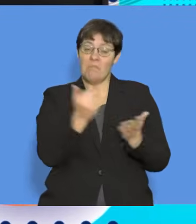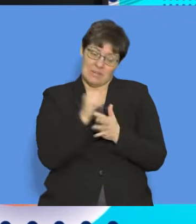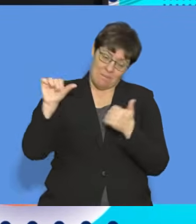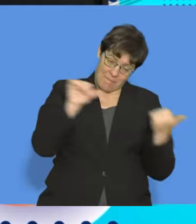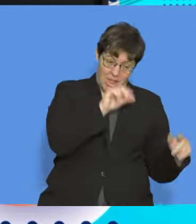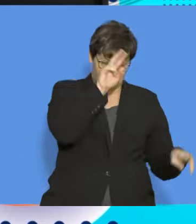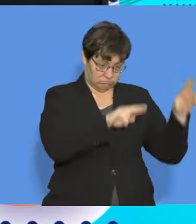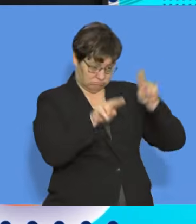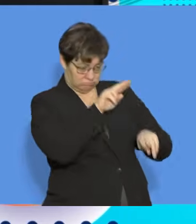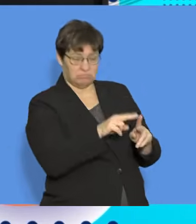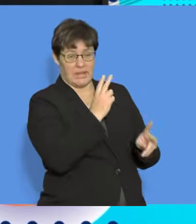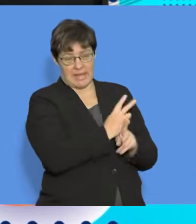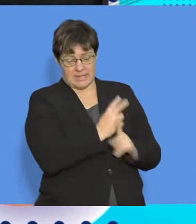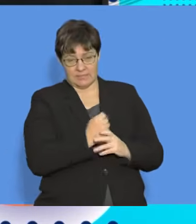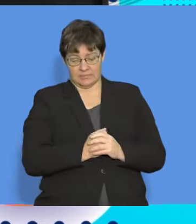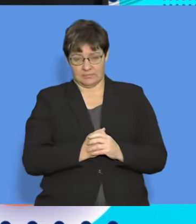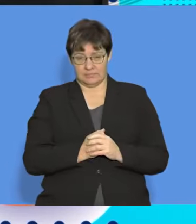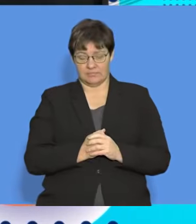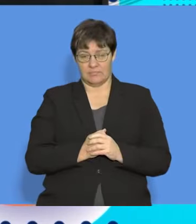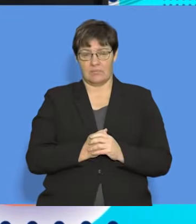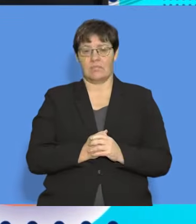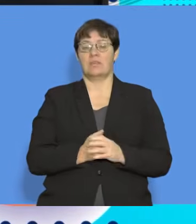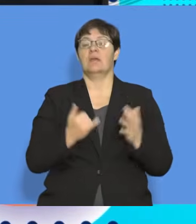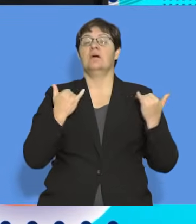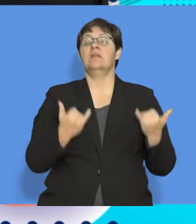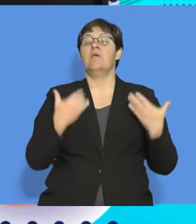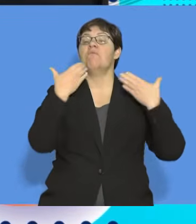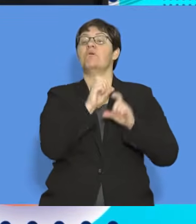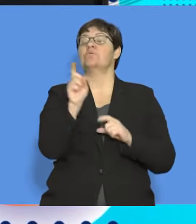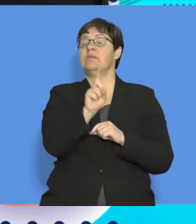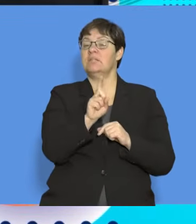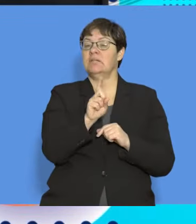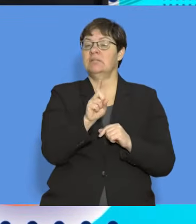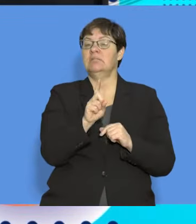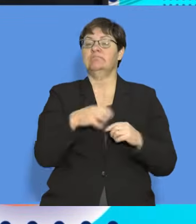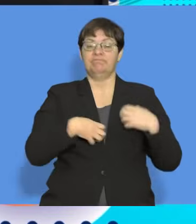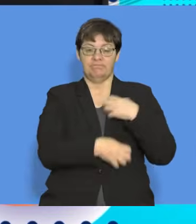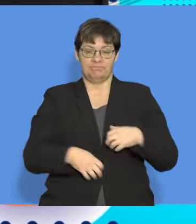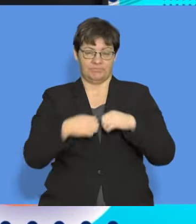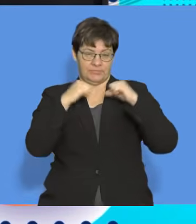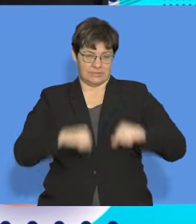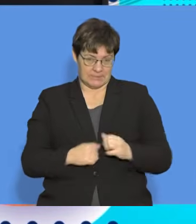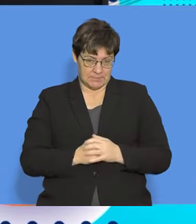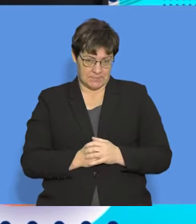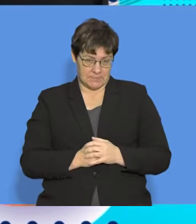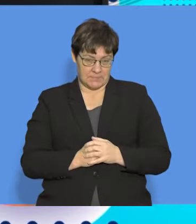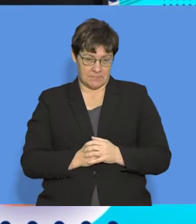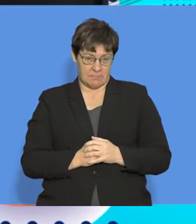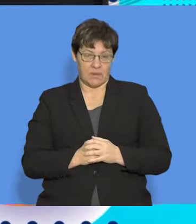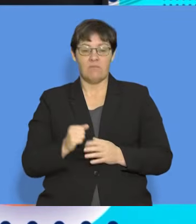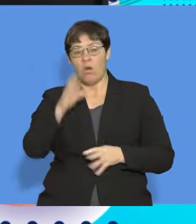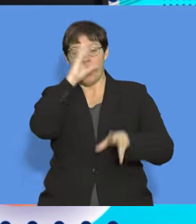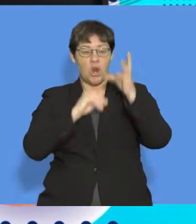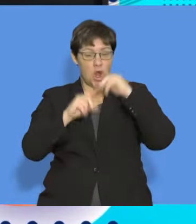those. Let's move on with our lesson. Now we're focusing on the parts of the digestive system. It's important that when you